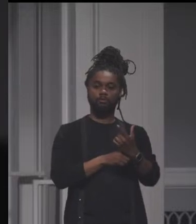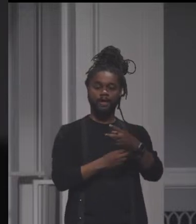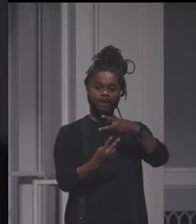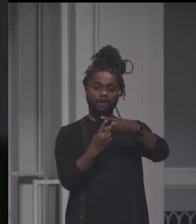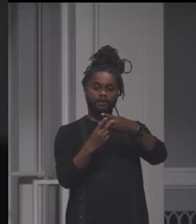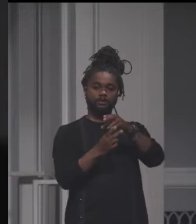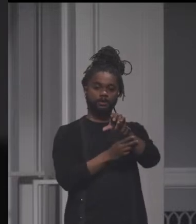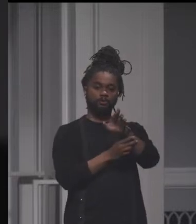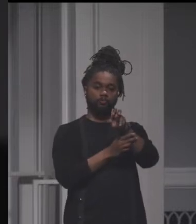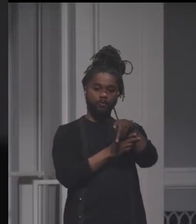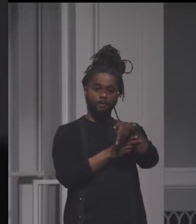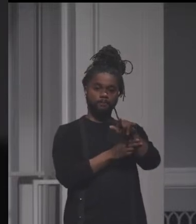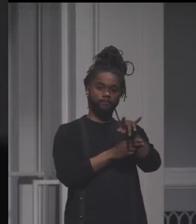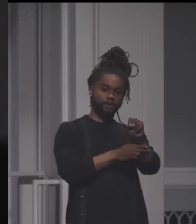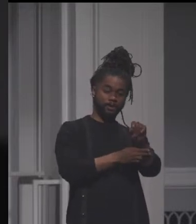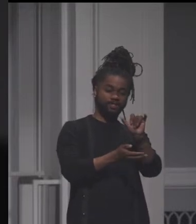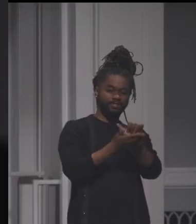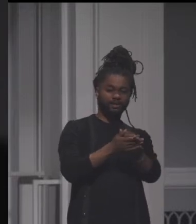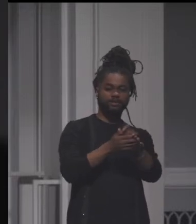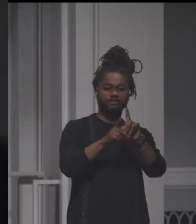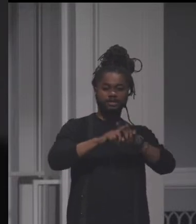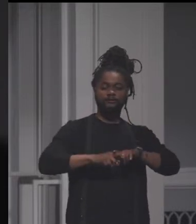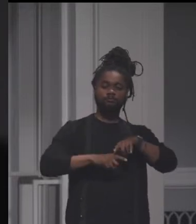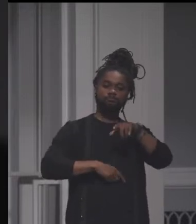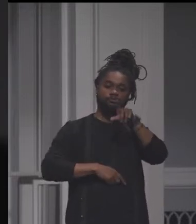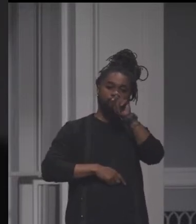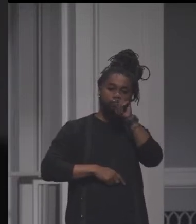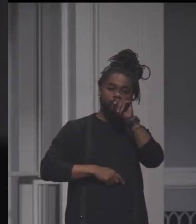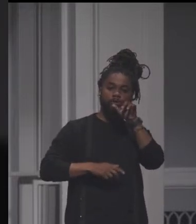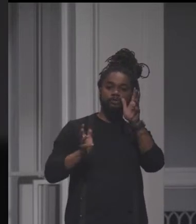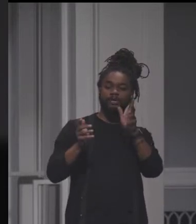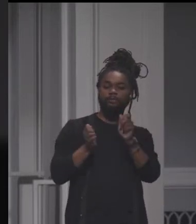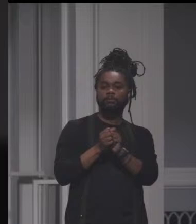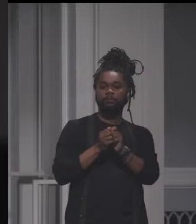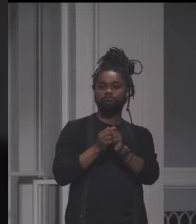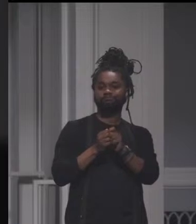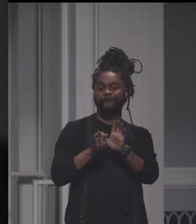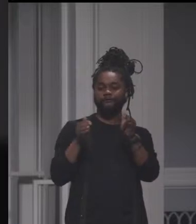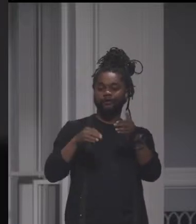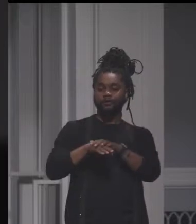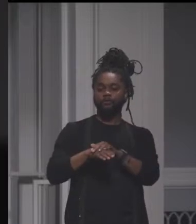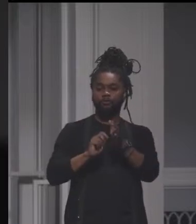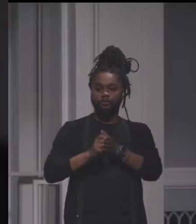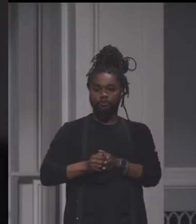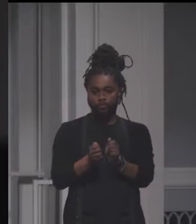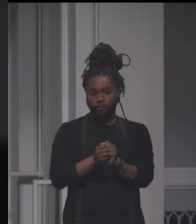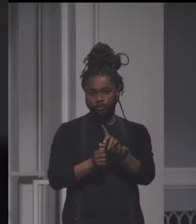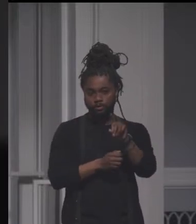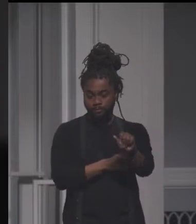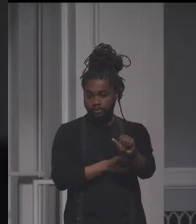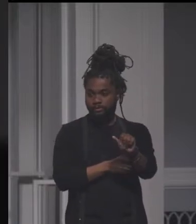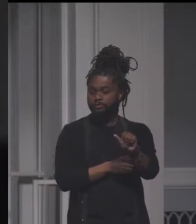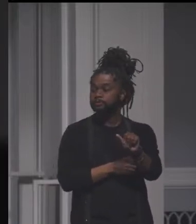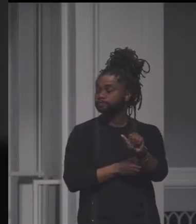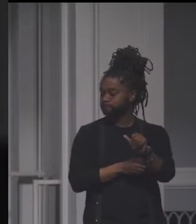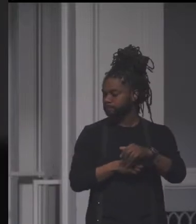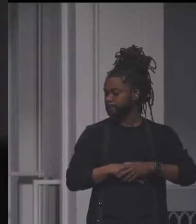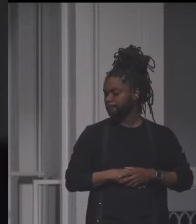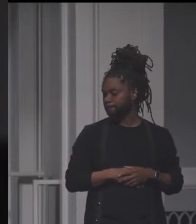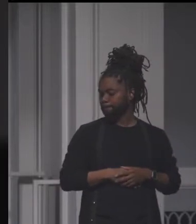#CryptLit, a series of Twitter chats for writers with disabilities. And from a more personal point of view, Griffith